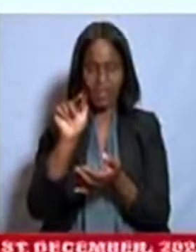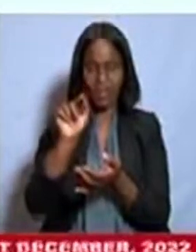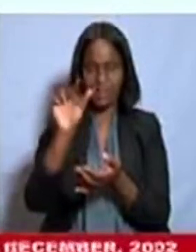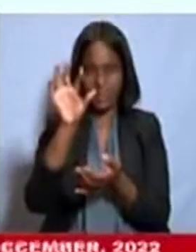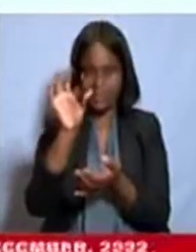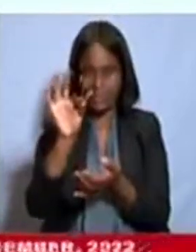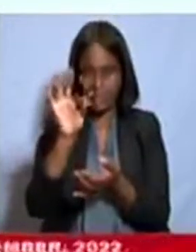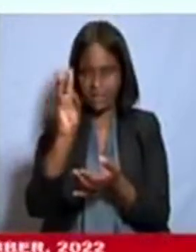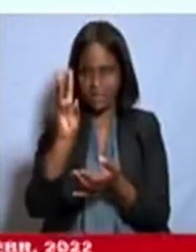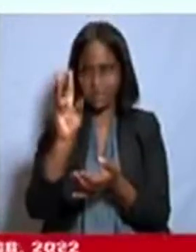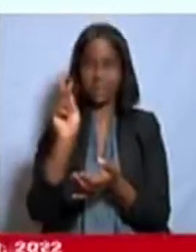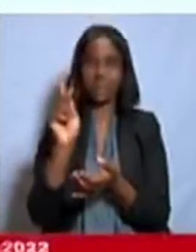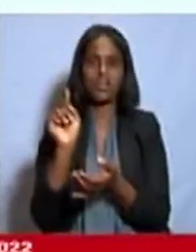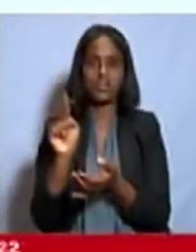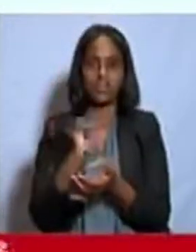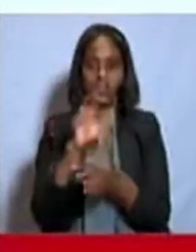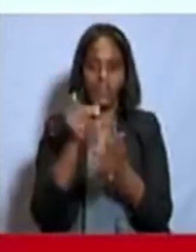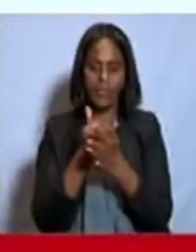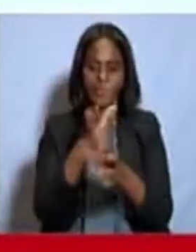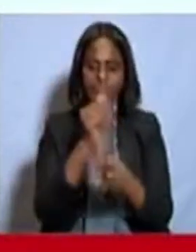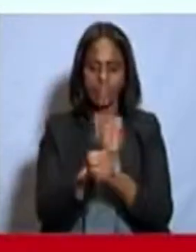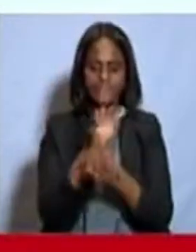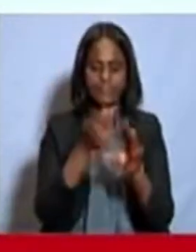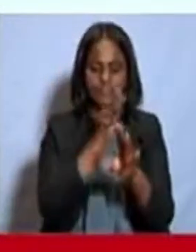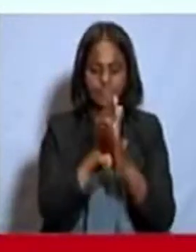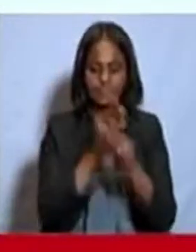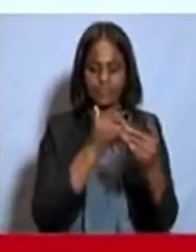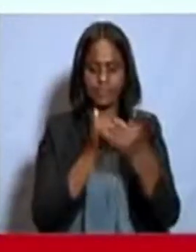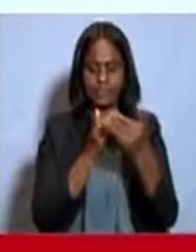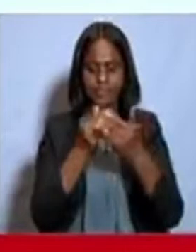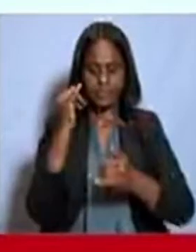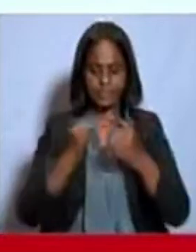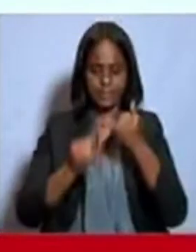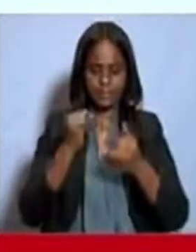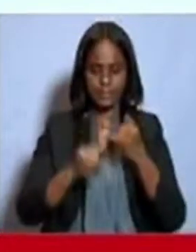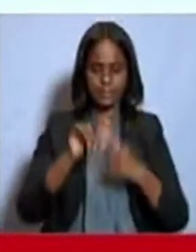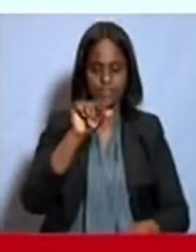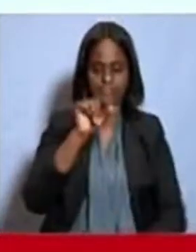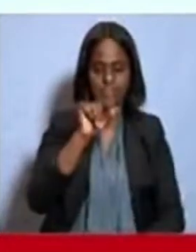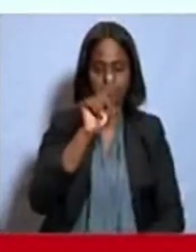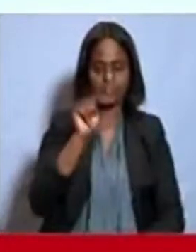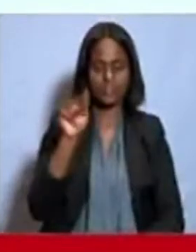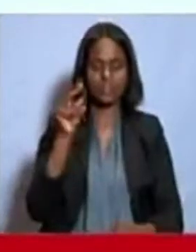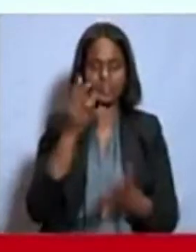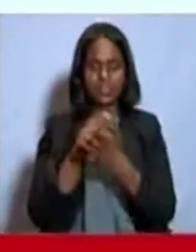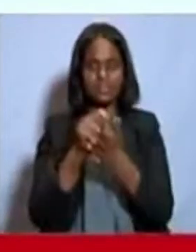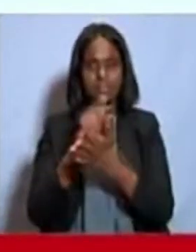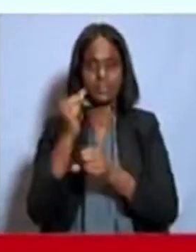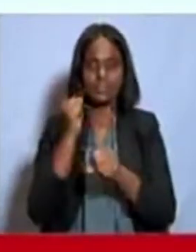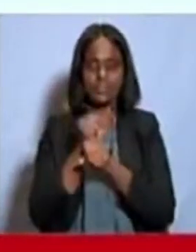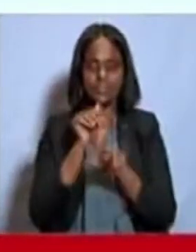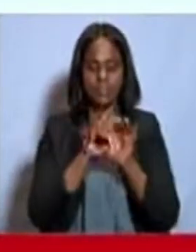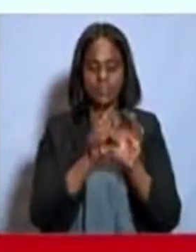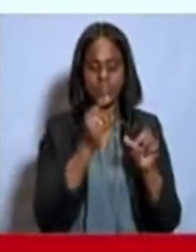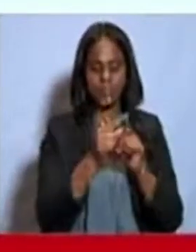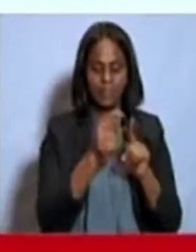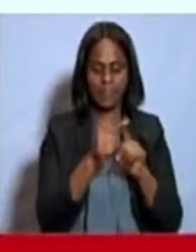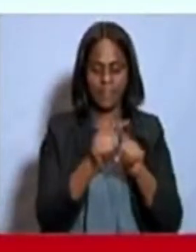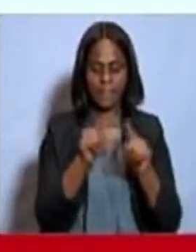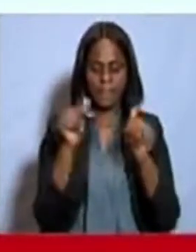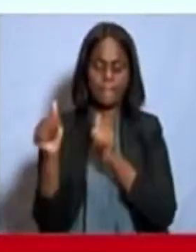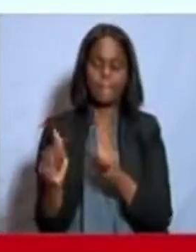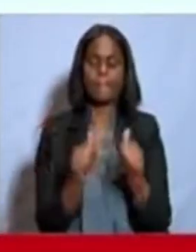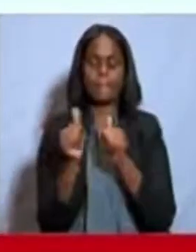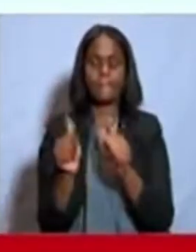394,649,550.96 kwacha were received towards the end of the 2022 financial year in December. Corrective